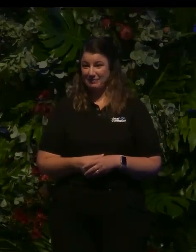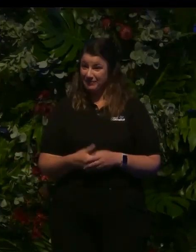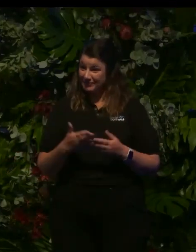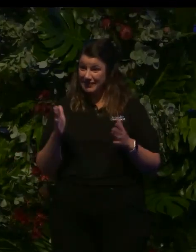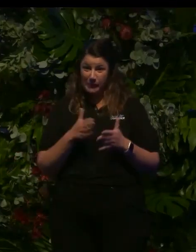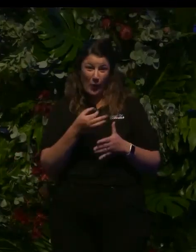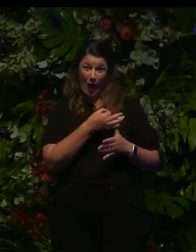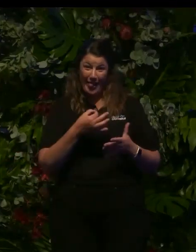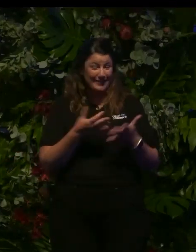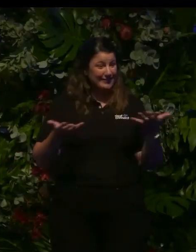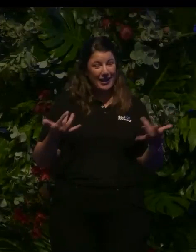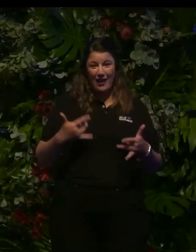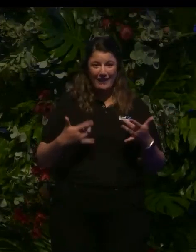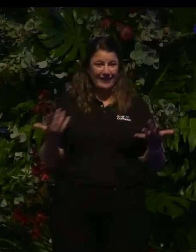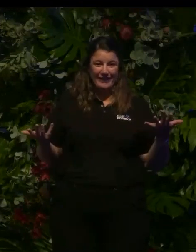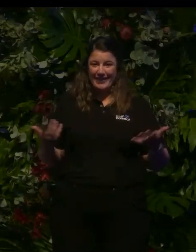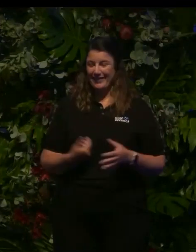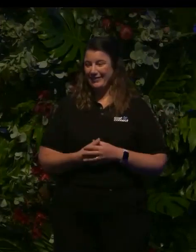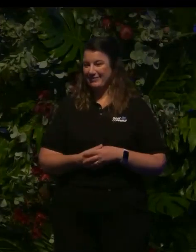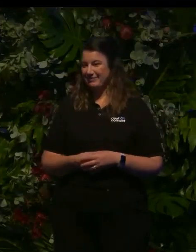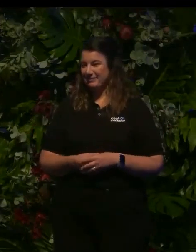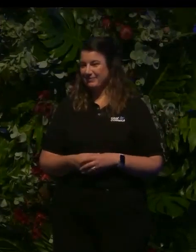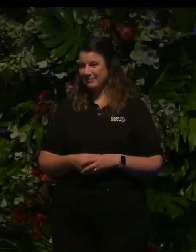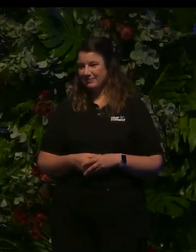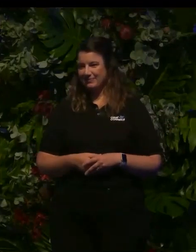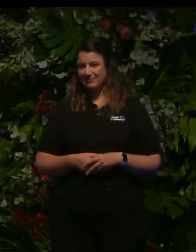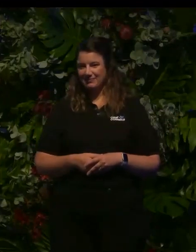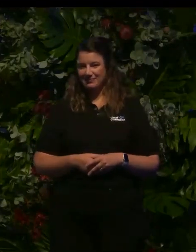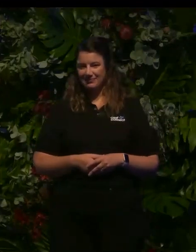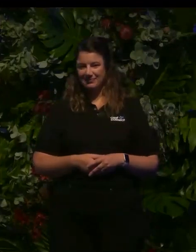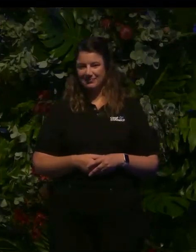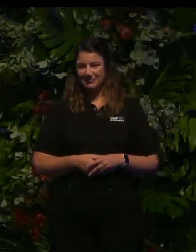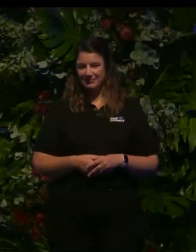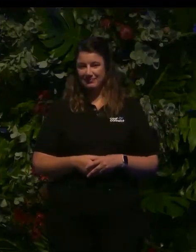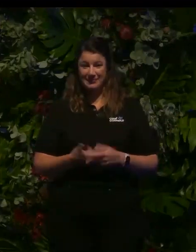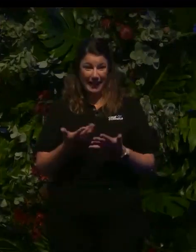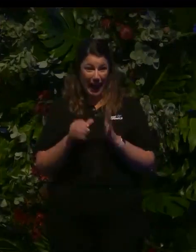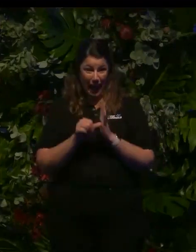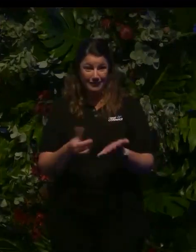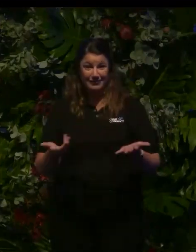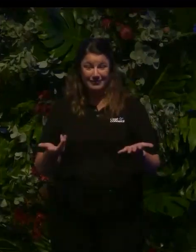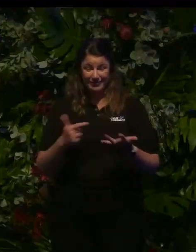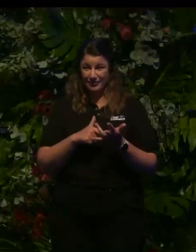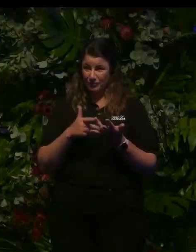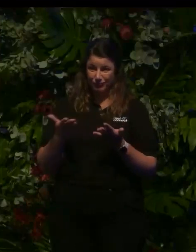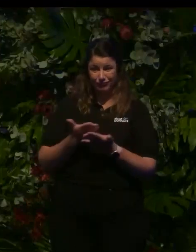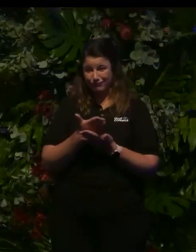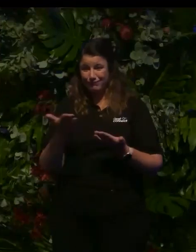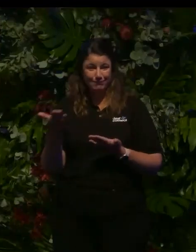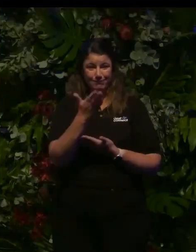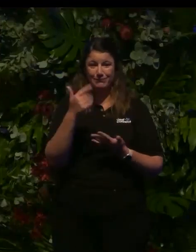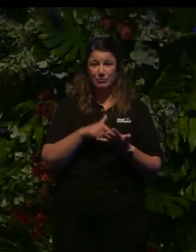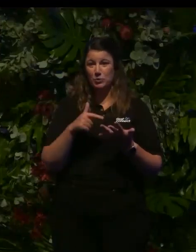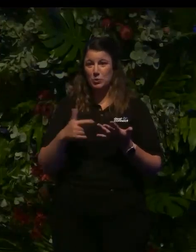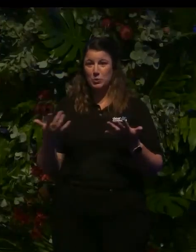island, it's just not hard to, it's hard to go through things